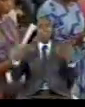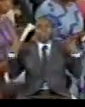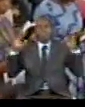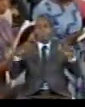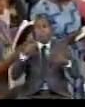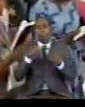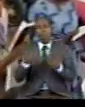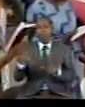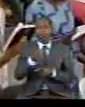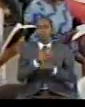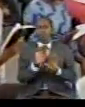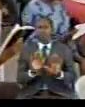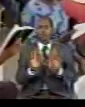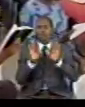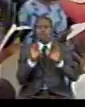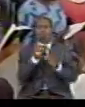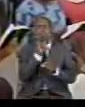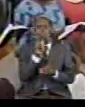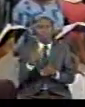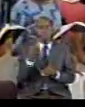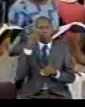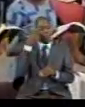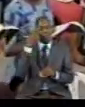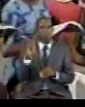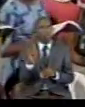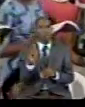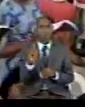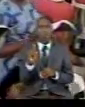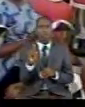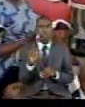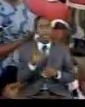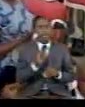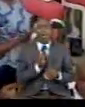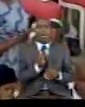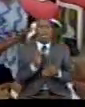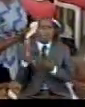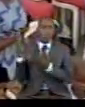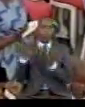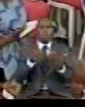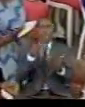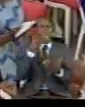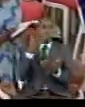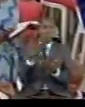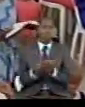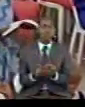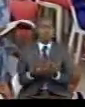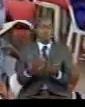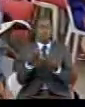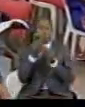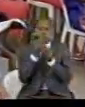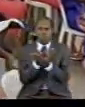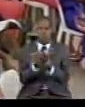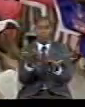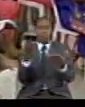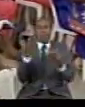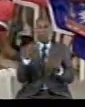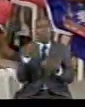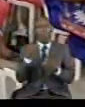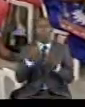not, for behold, I bring you good tidings of great joy, which shall